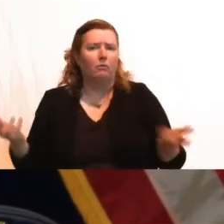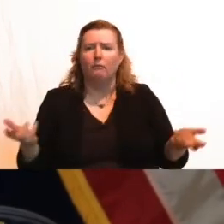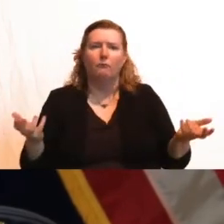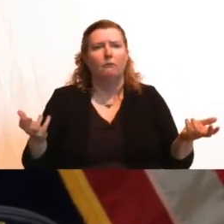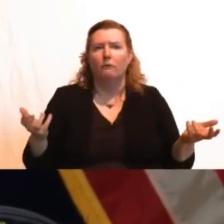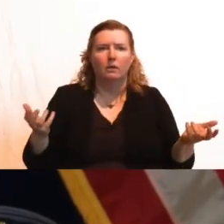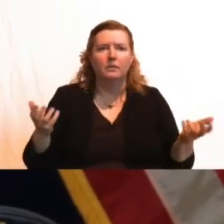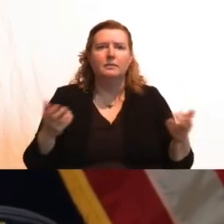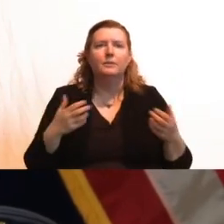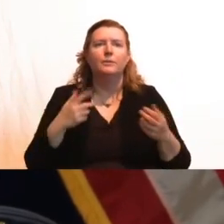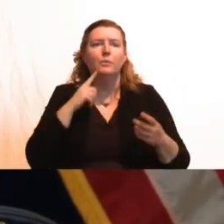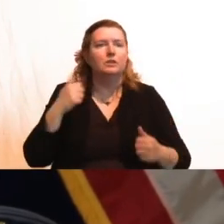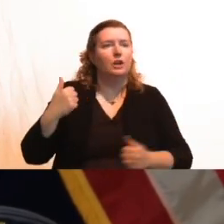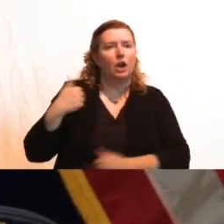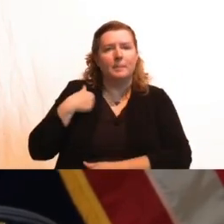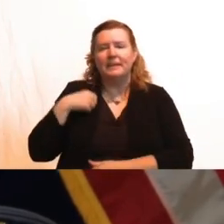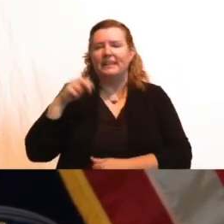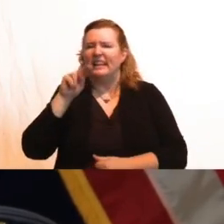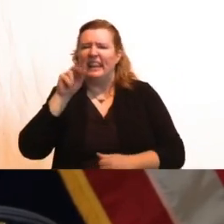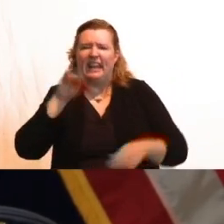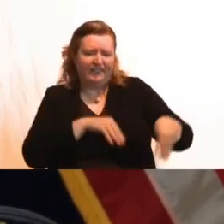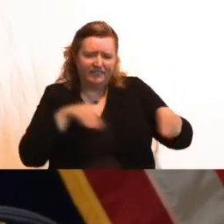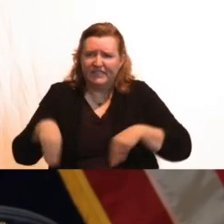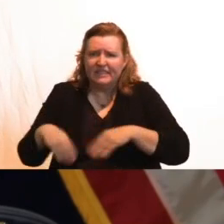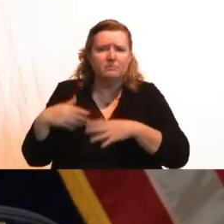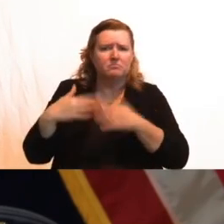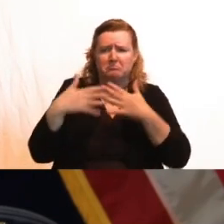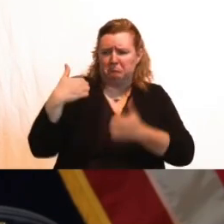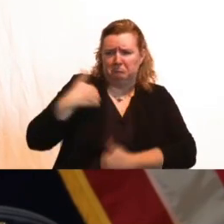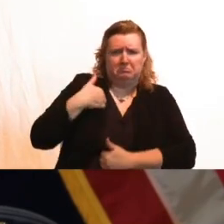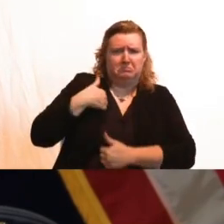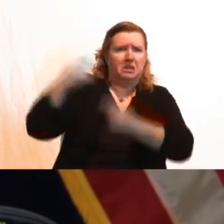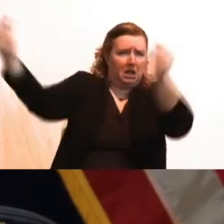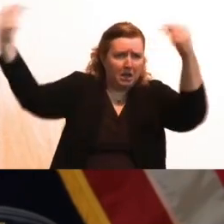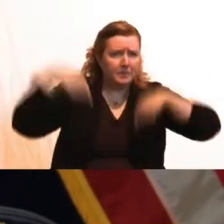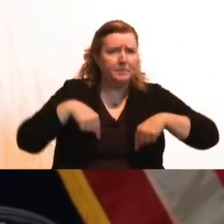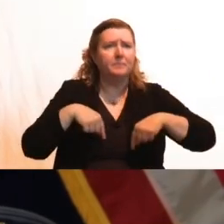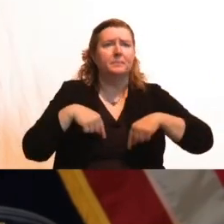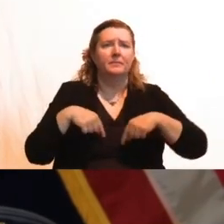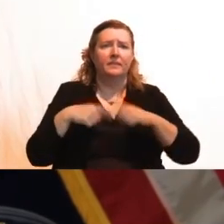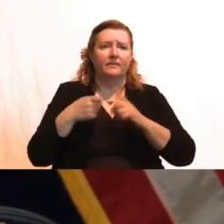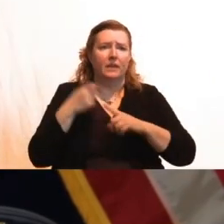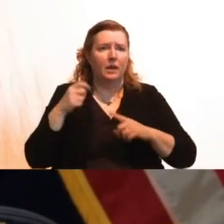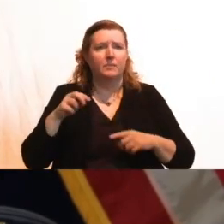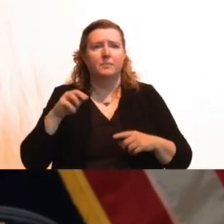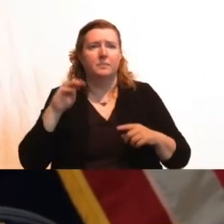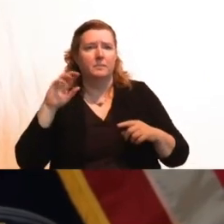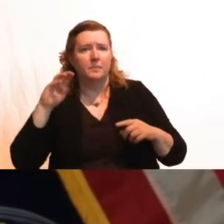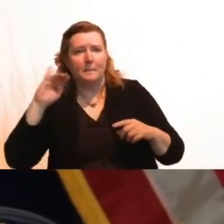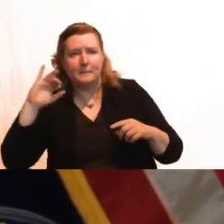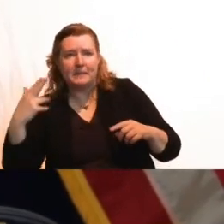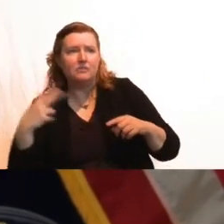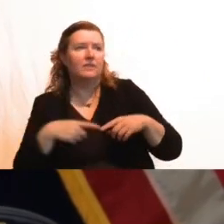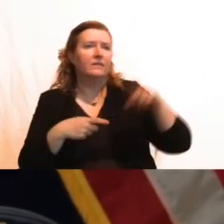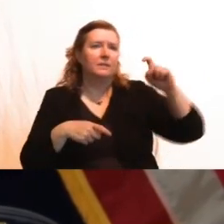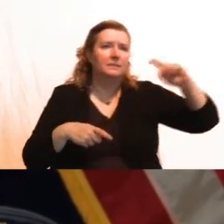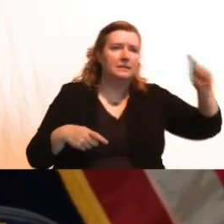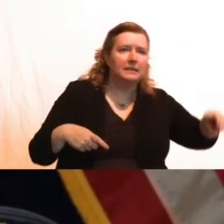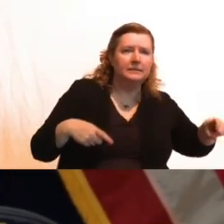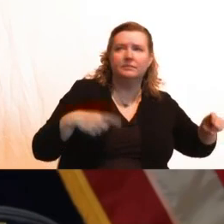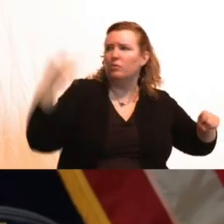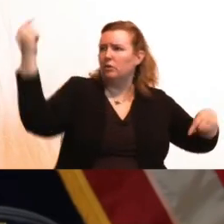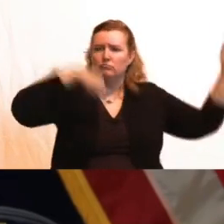that came here to support our efforts. Just phenomenal, and all of our volunteers. So I'll just close